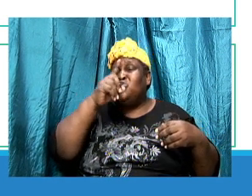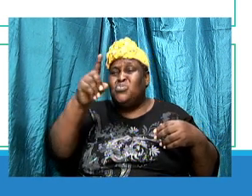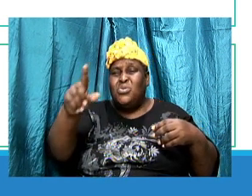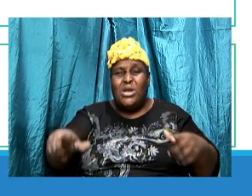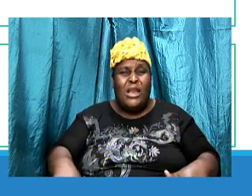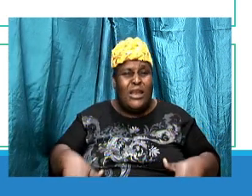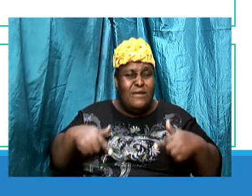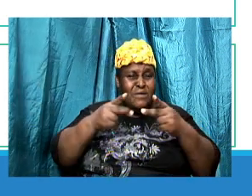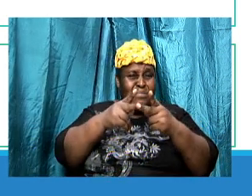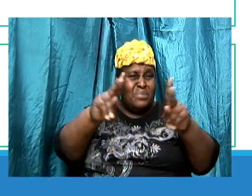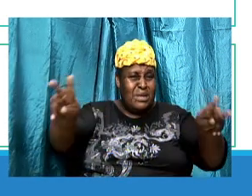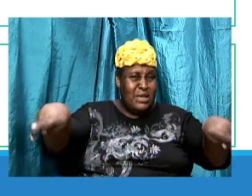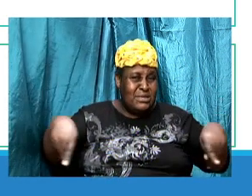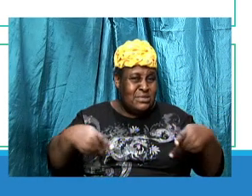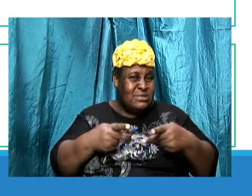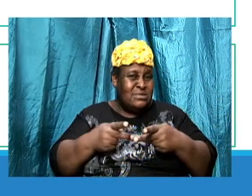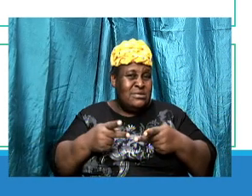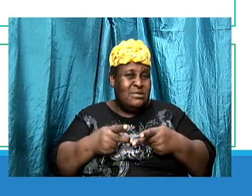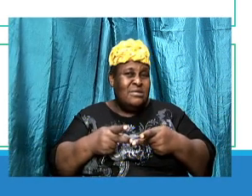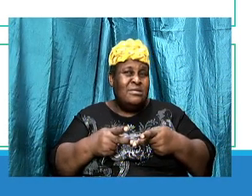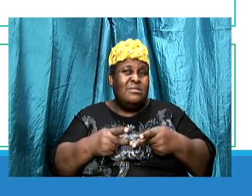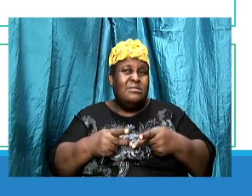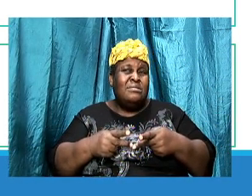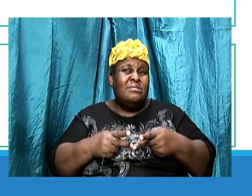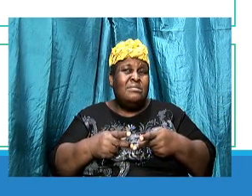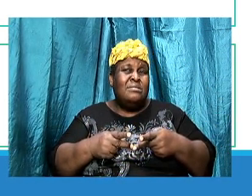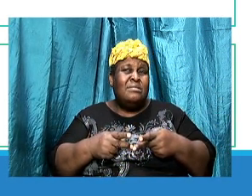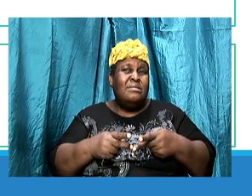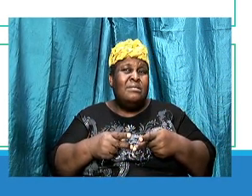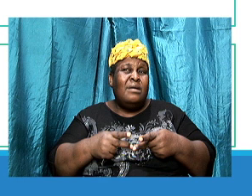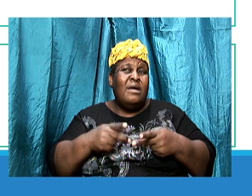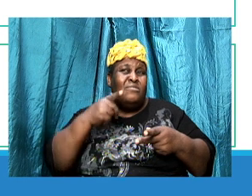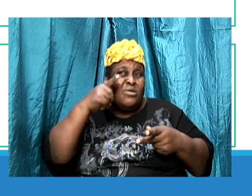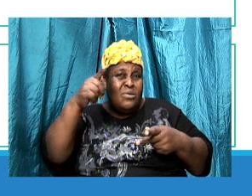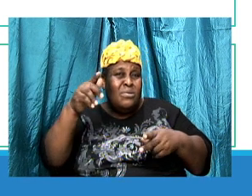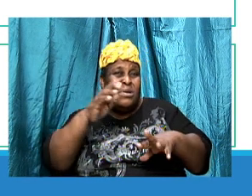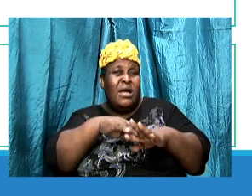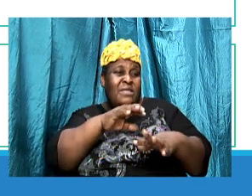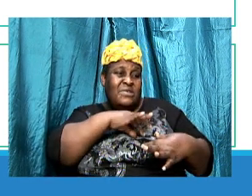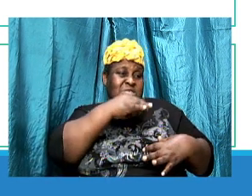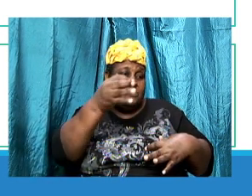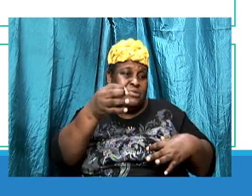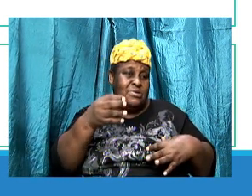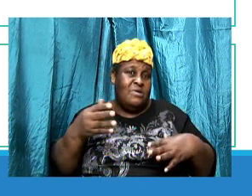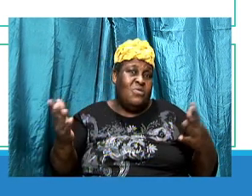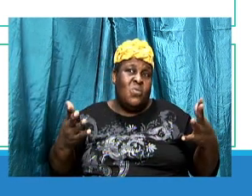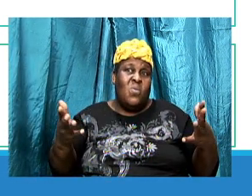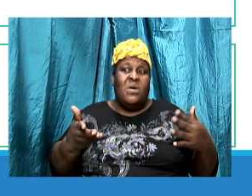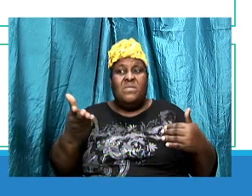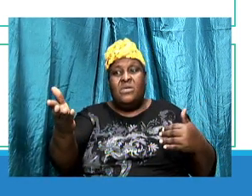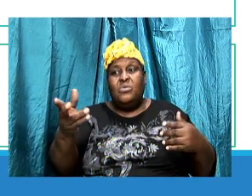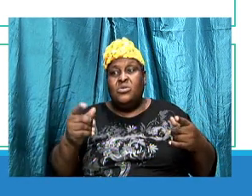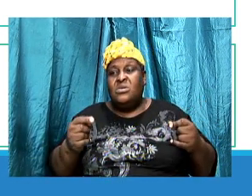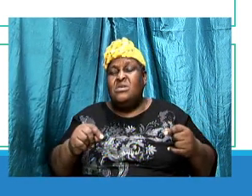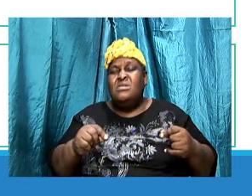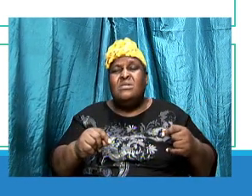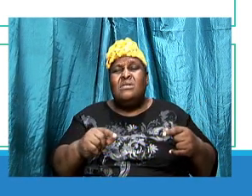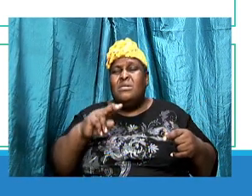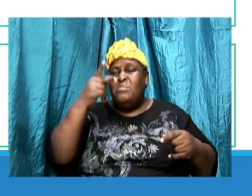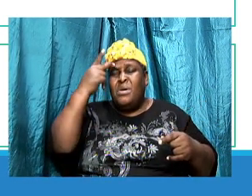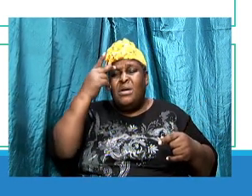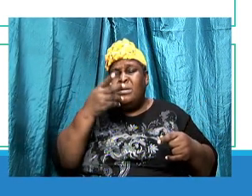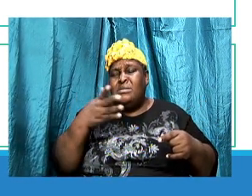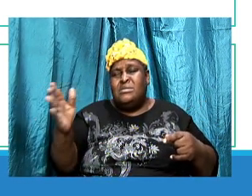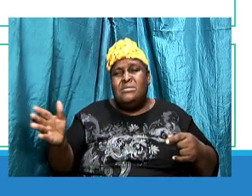place. So you have to look at the spirit of what he was doing. He wasn't, and he said it in the scripture, he wasn't trying to shame them are